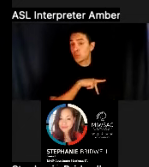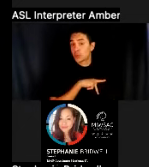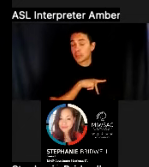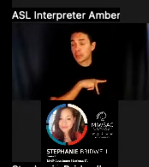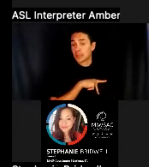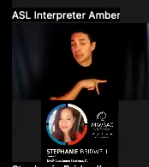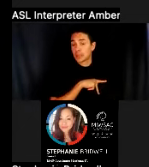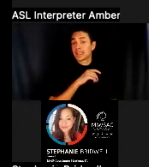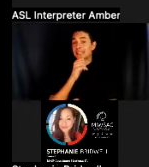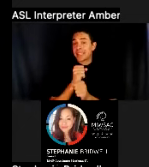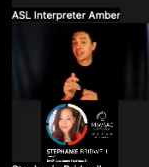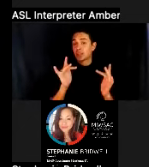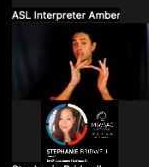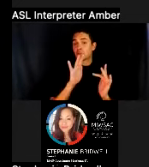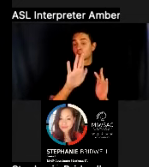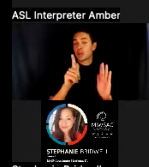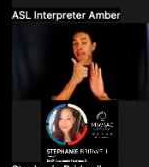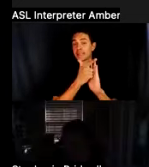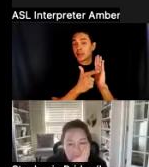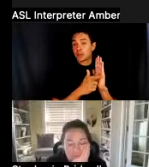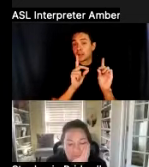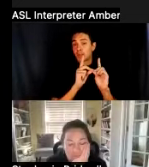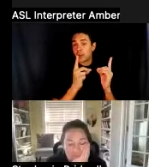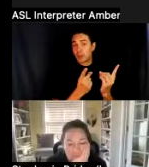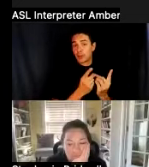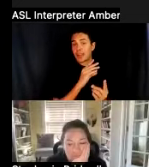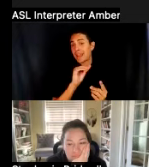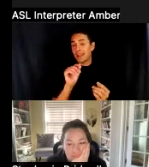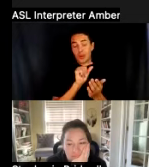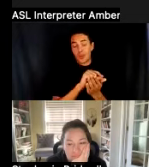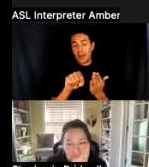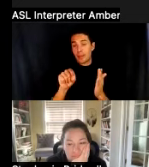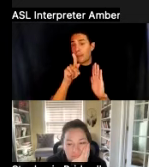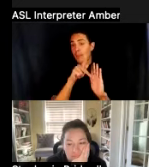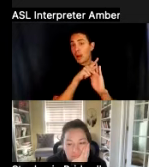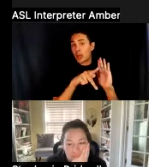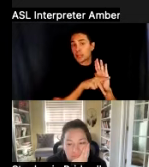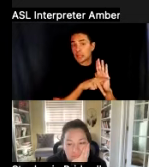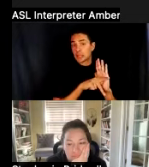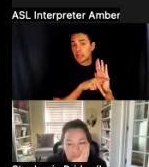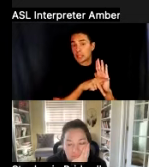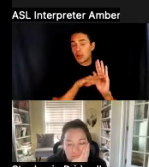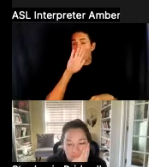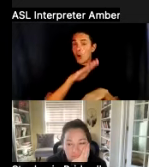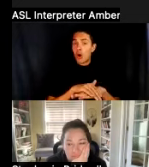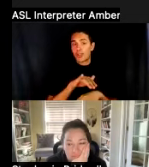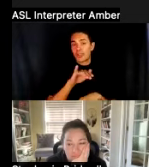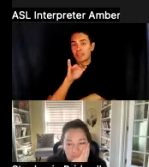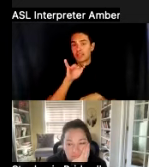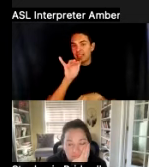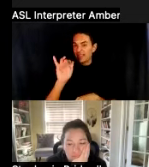get in touch with your legal department and then write up a policy on that,